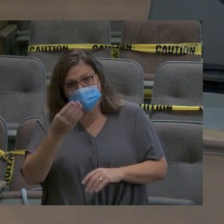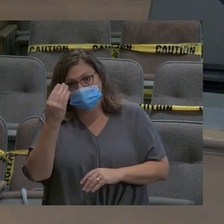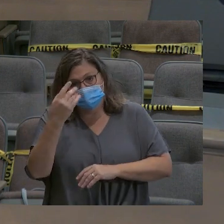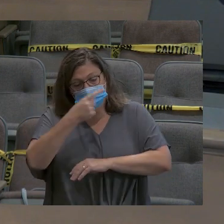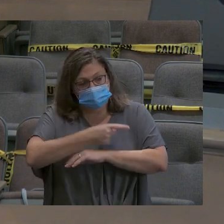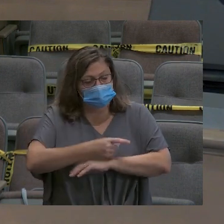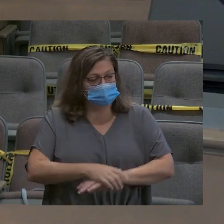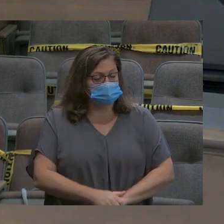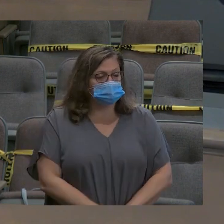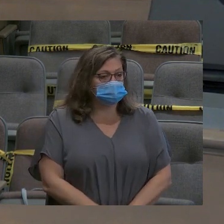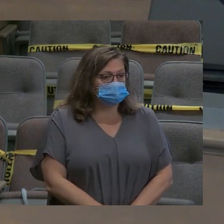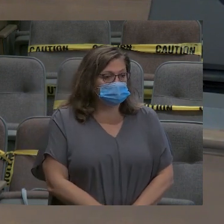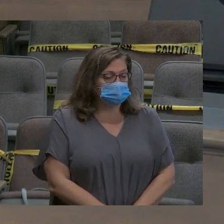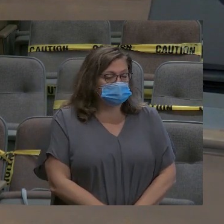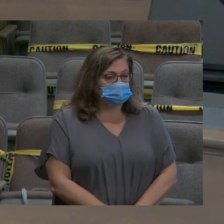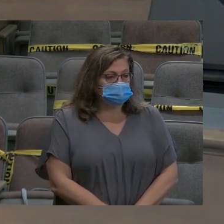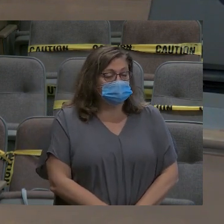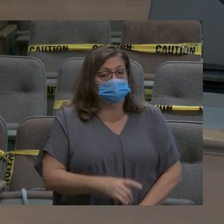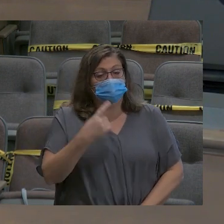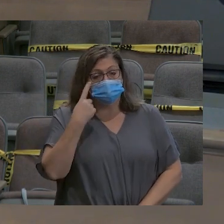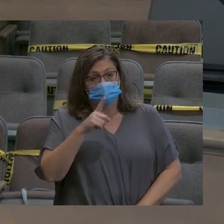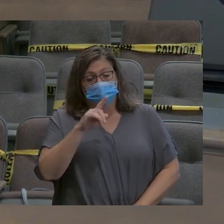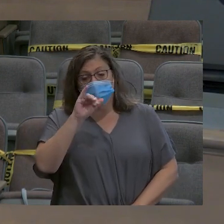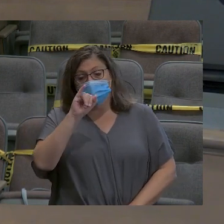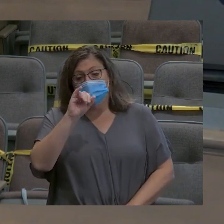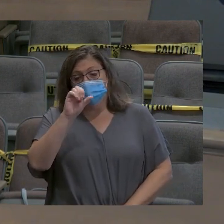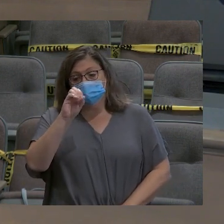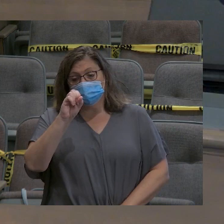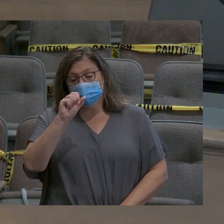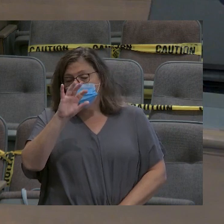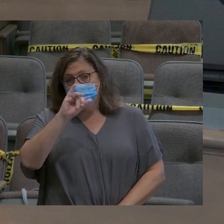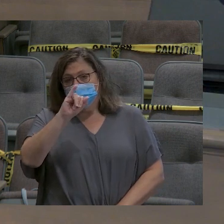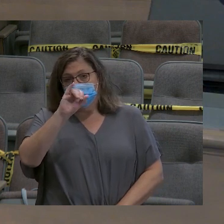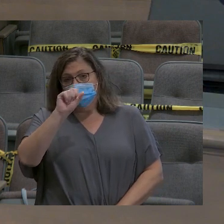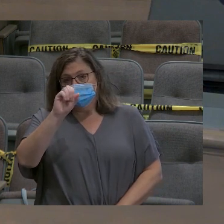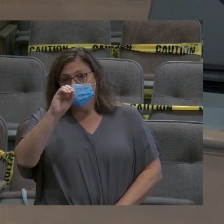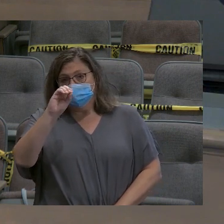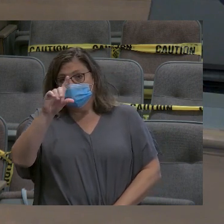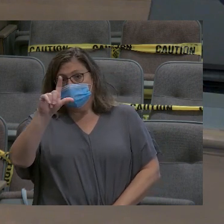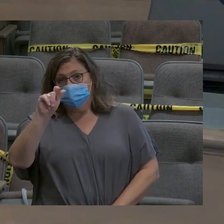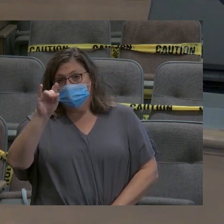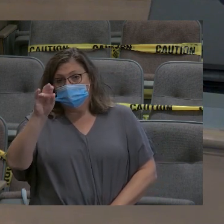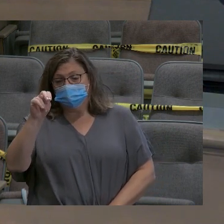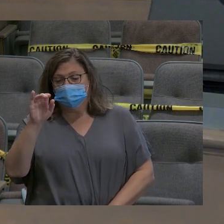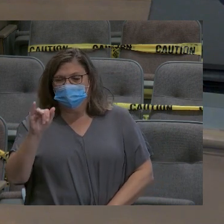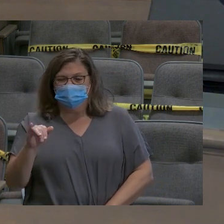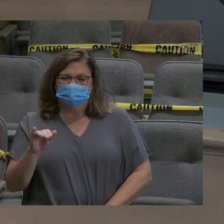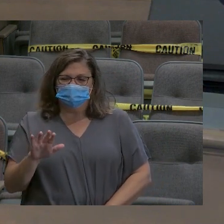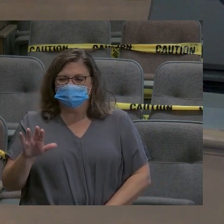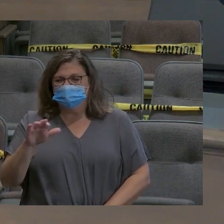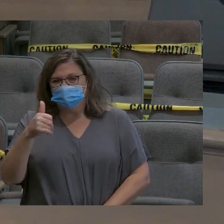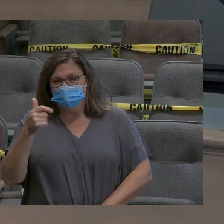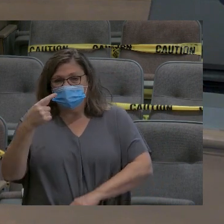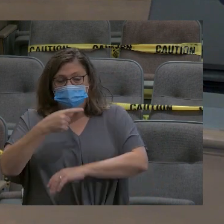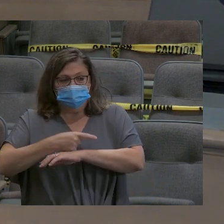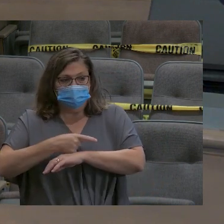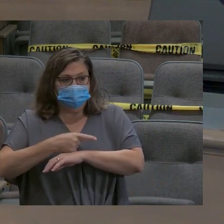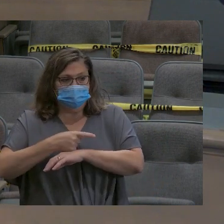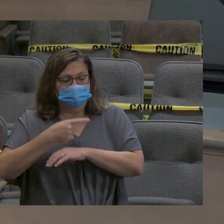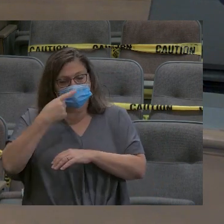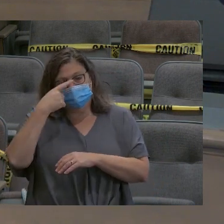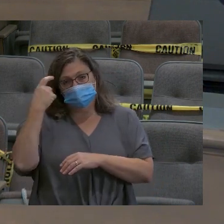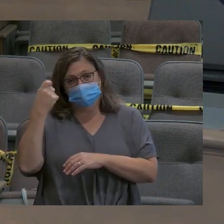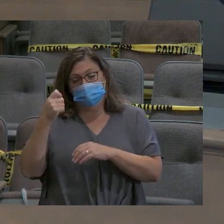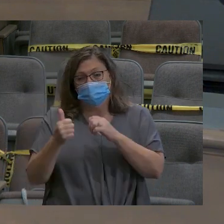14 days, I can come out. For isolation, the reason why isolation is generally 10 days is because the